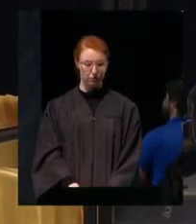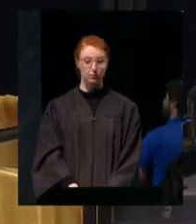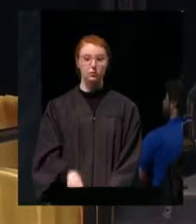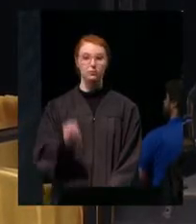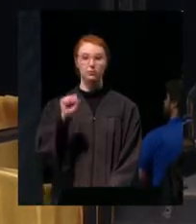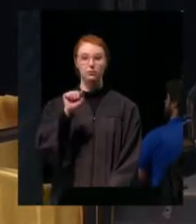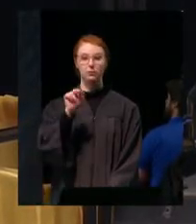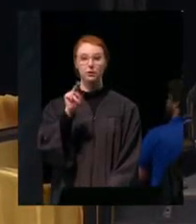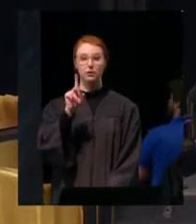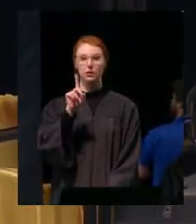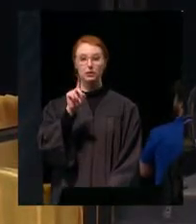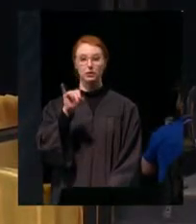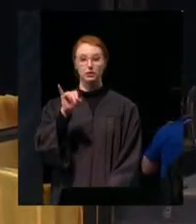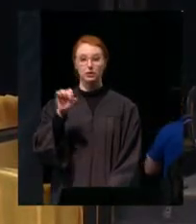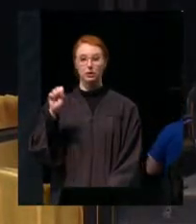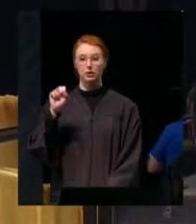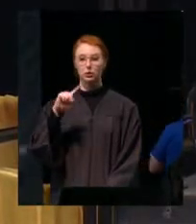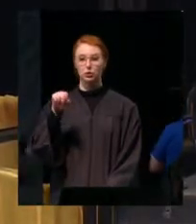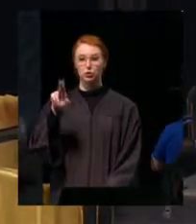Sandy Zukanovic.